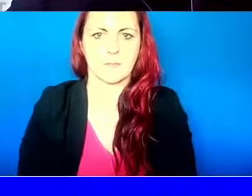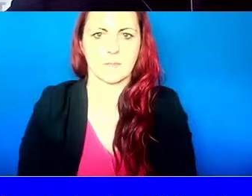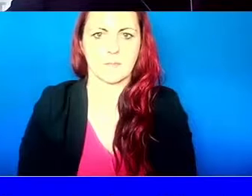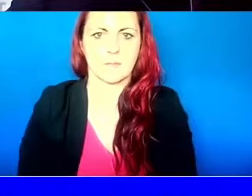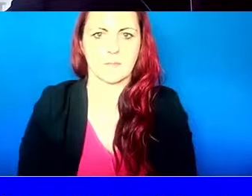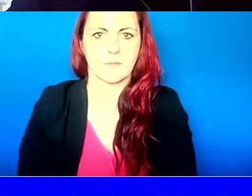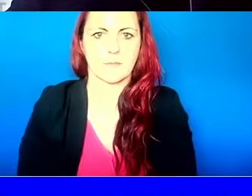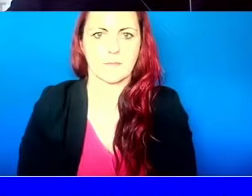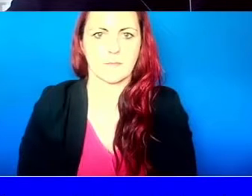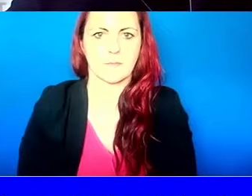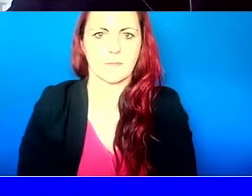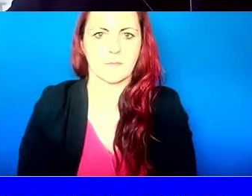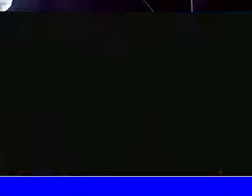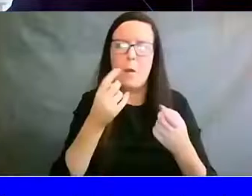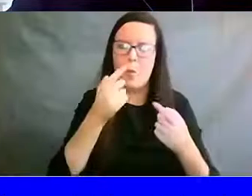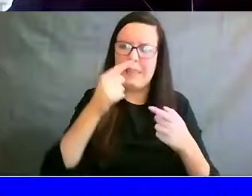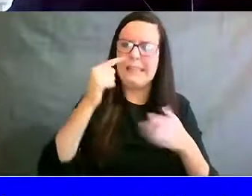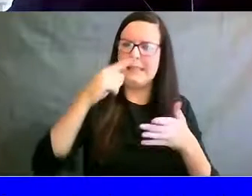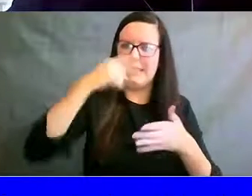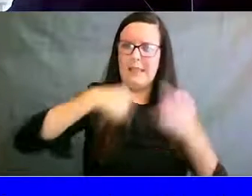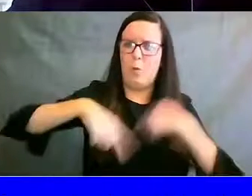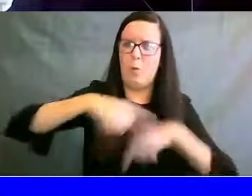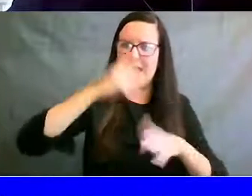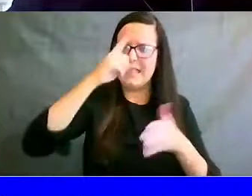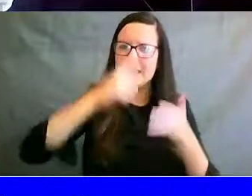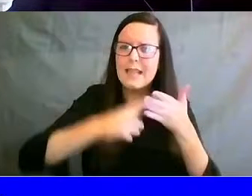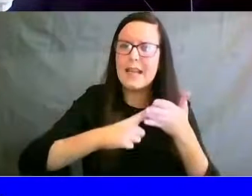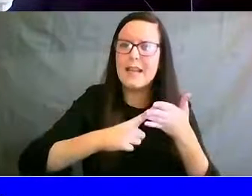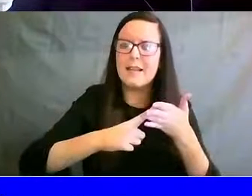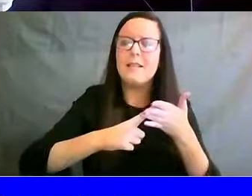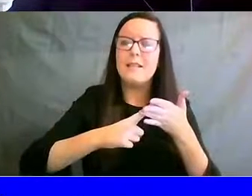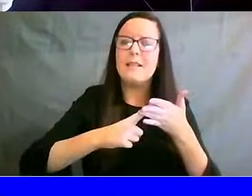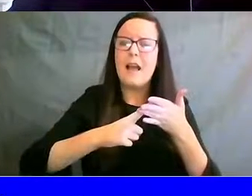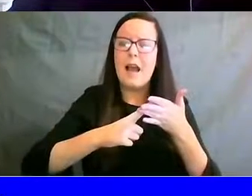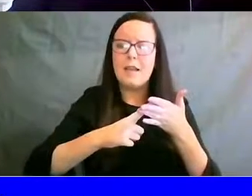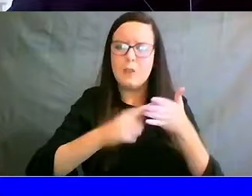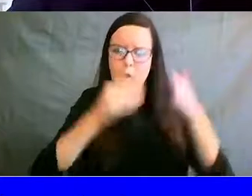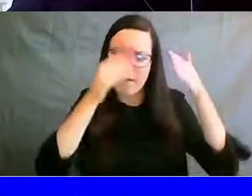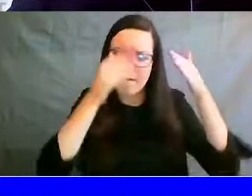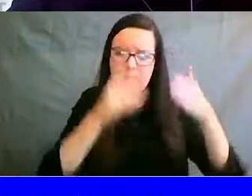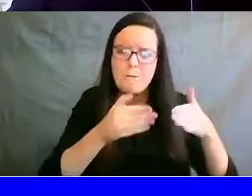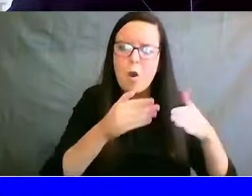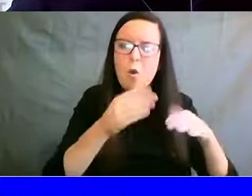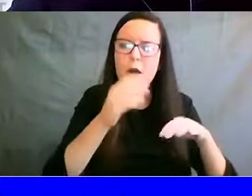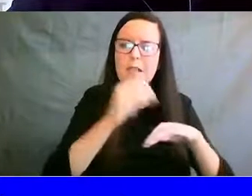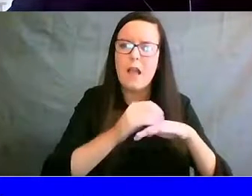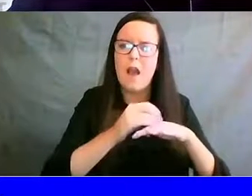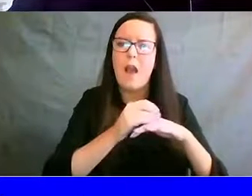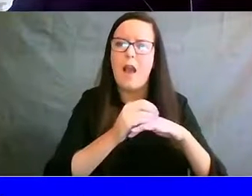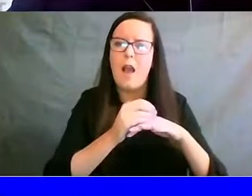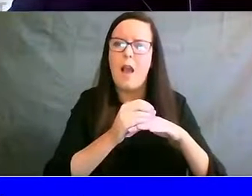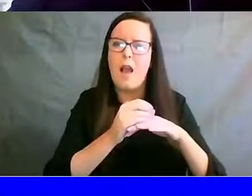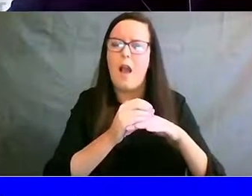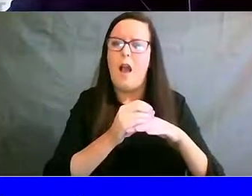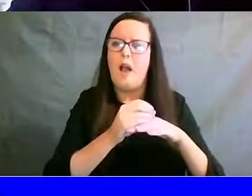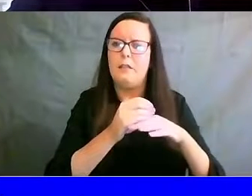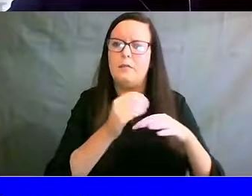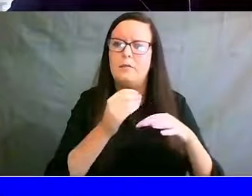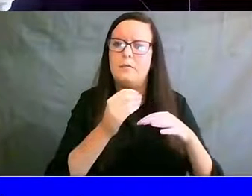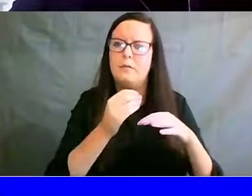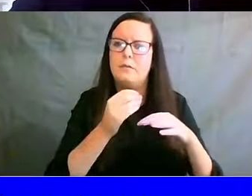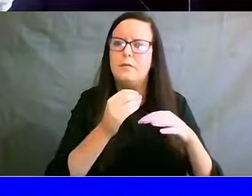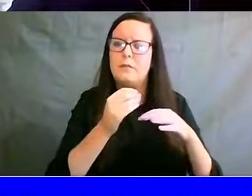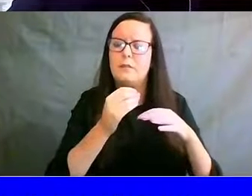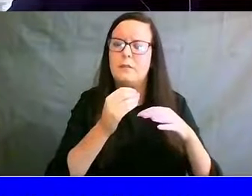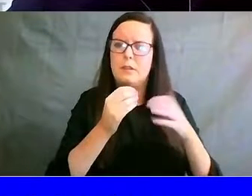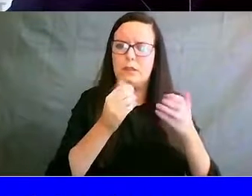that in this project, we would focus on the perspectives and experiences of duty bearers across the justice